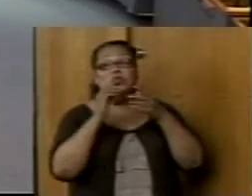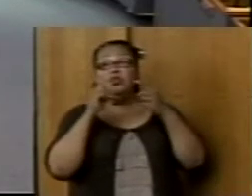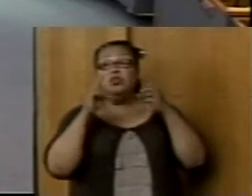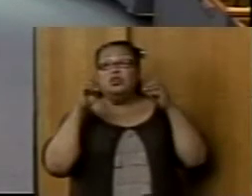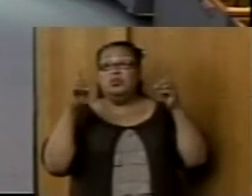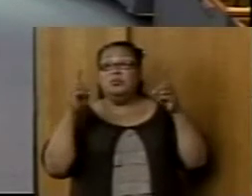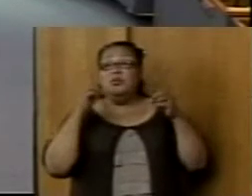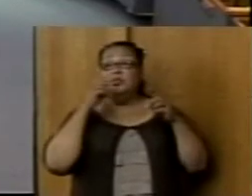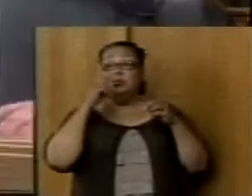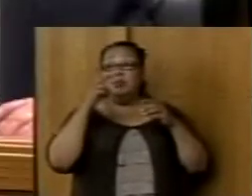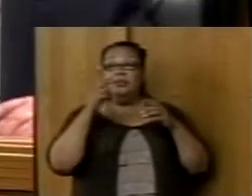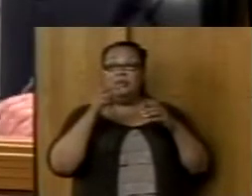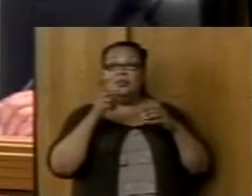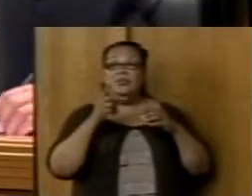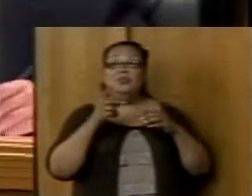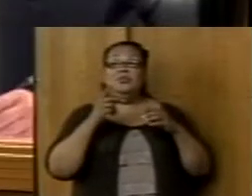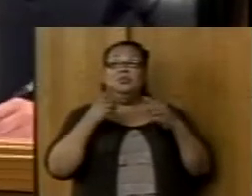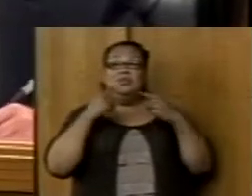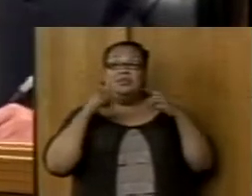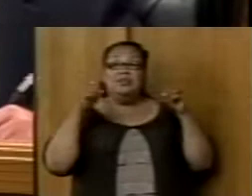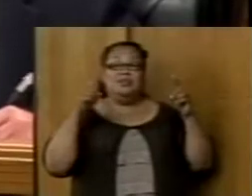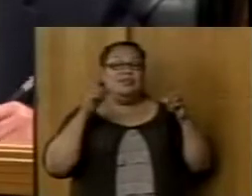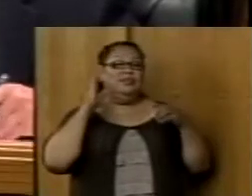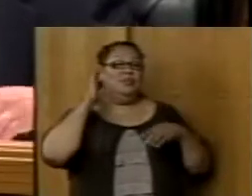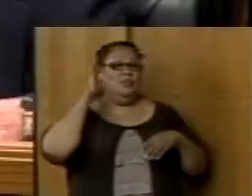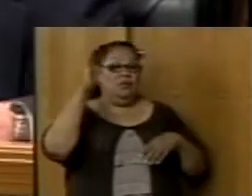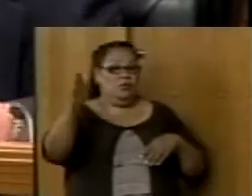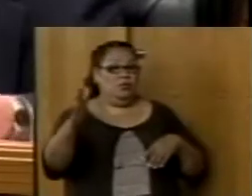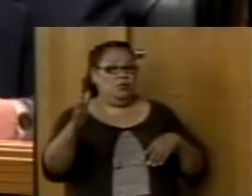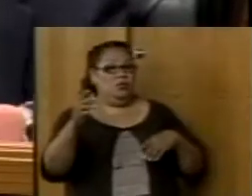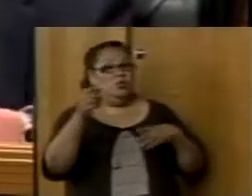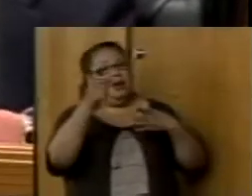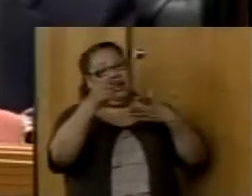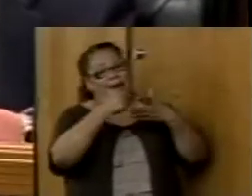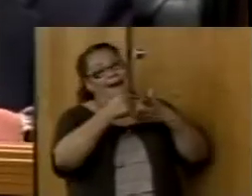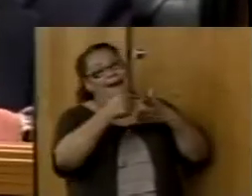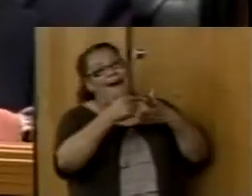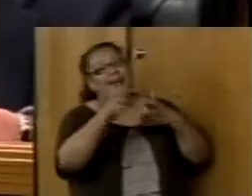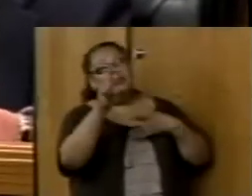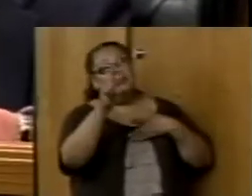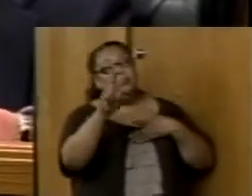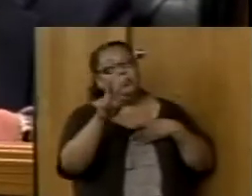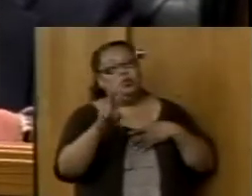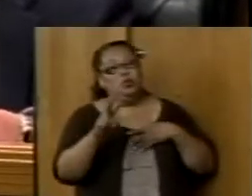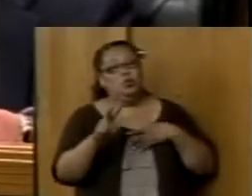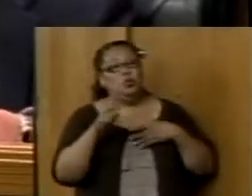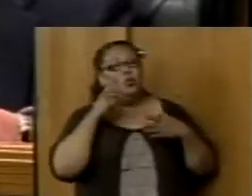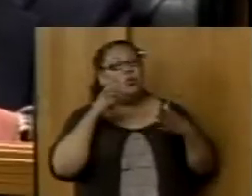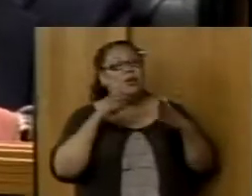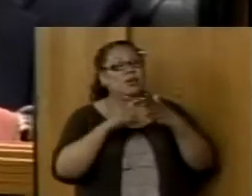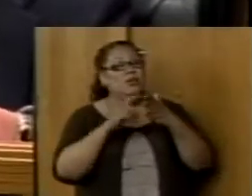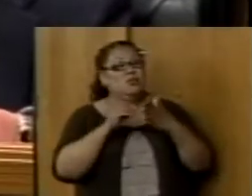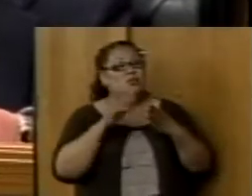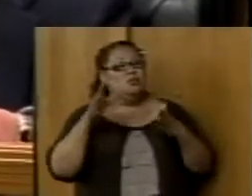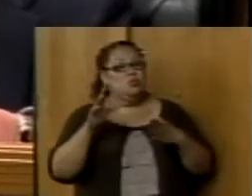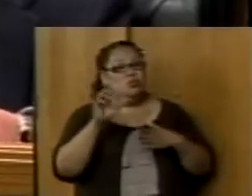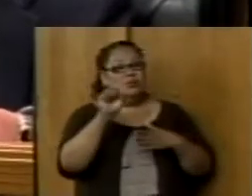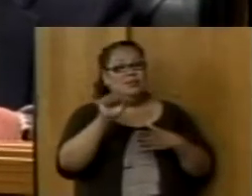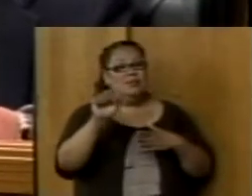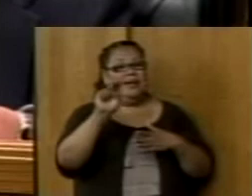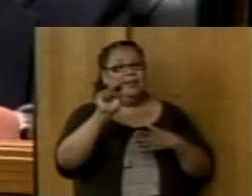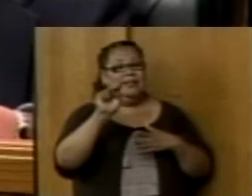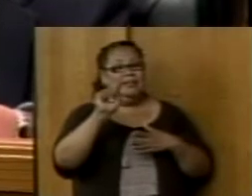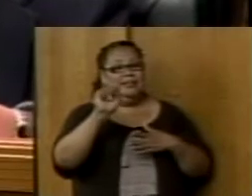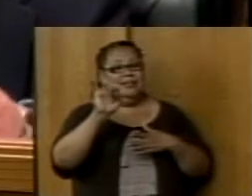achievement, and wishing you all the success in the future. Moving on to item 2, recognition of student participation, Santiago.